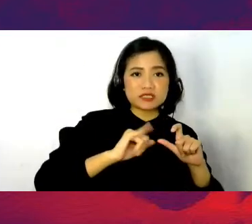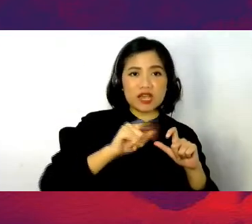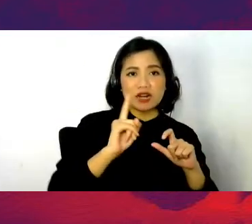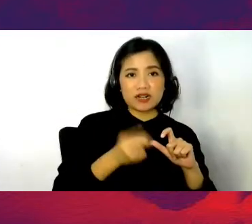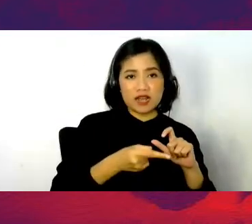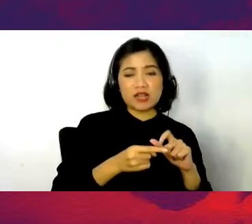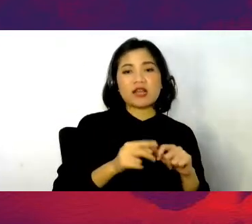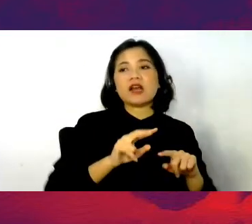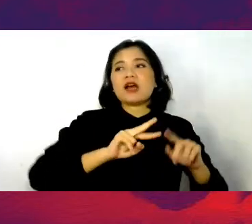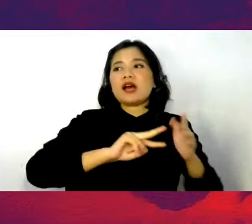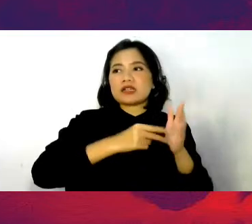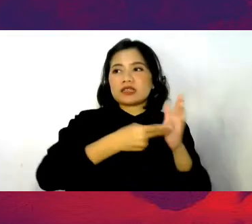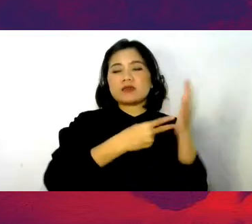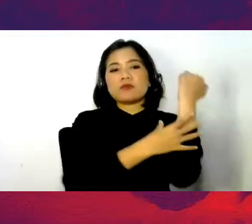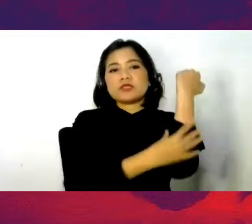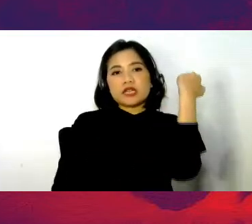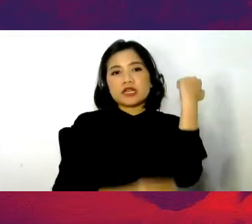deprived in